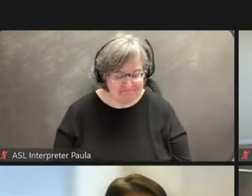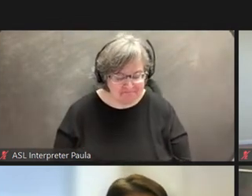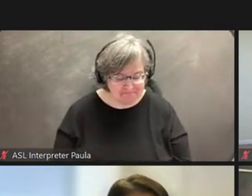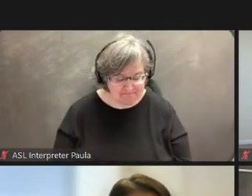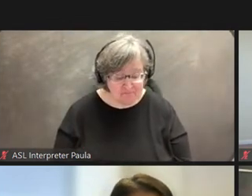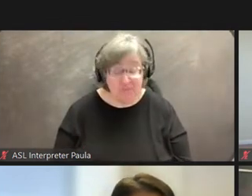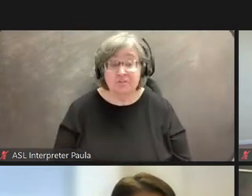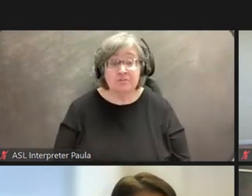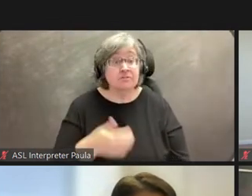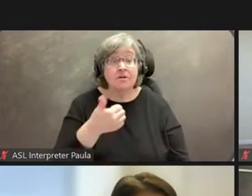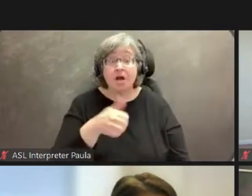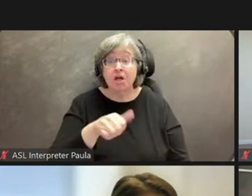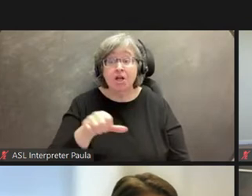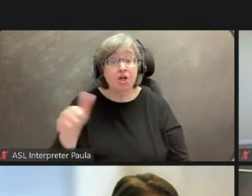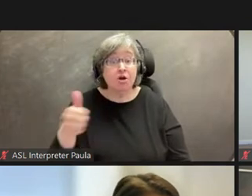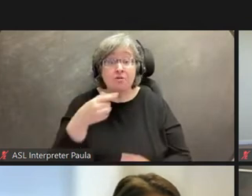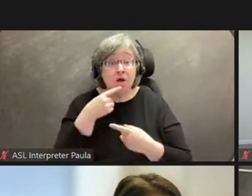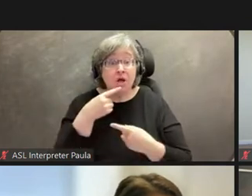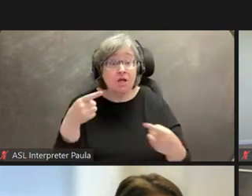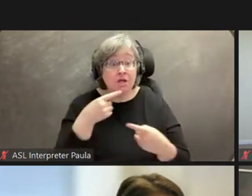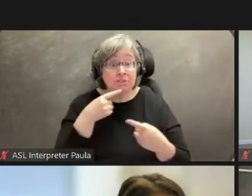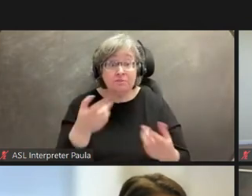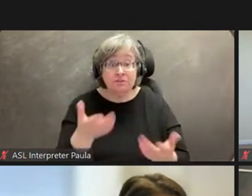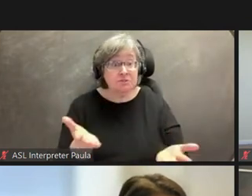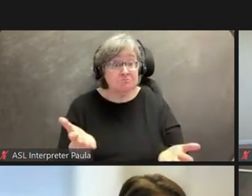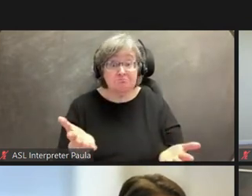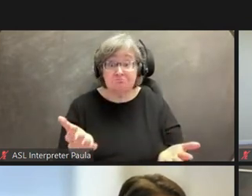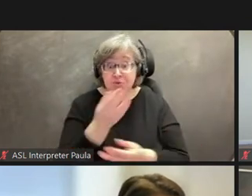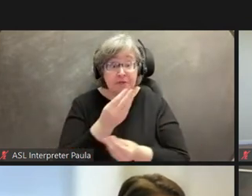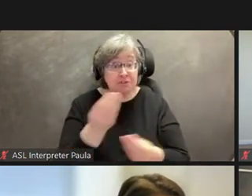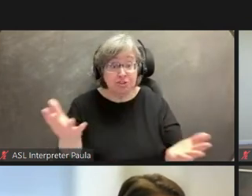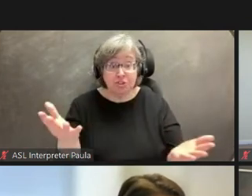Is there anyone else who has an announcement that they would like to share?